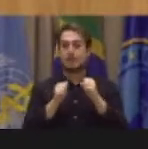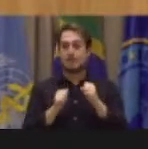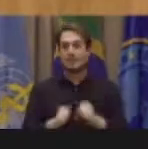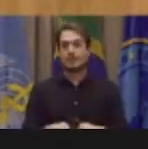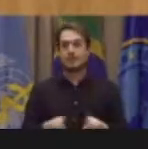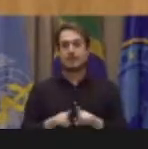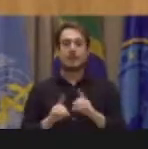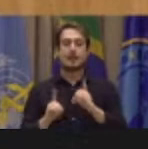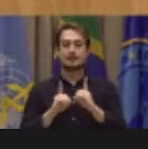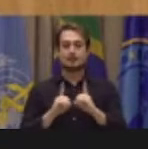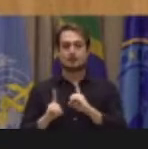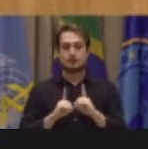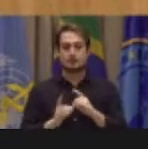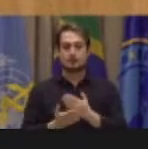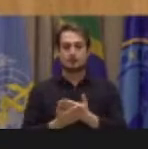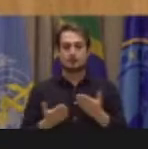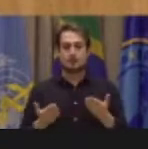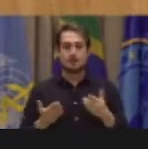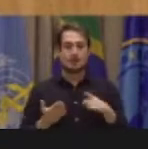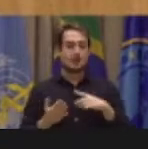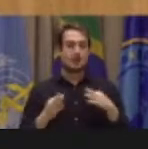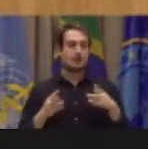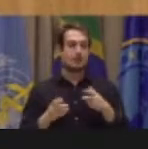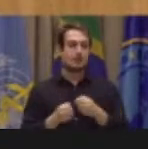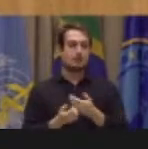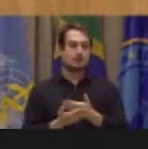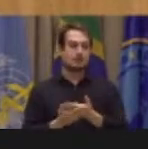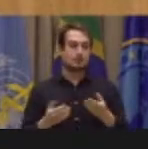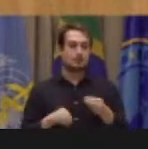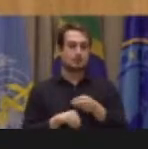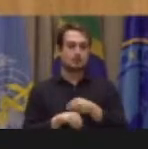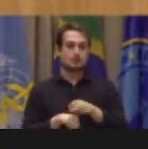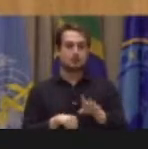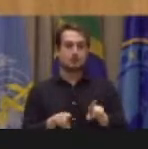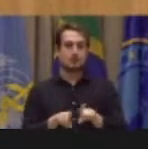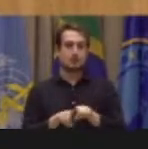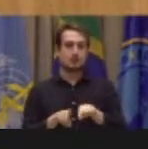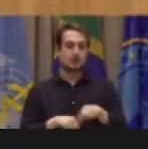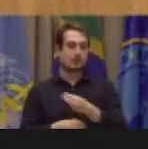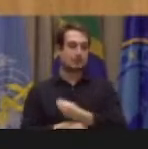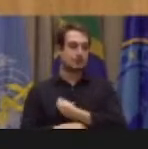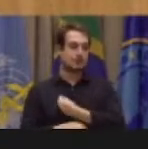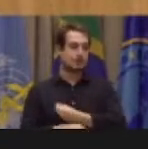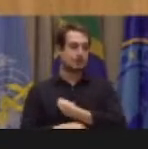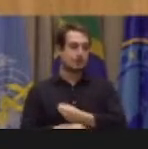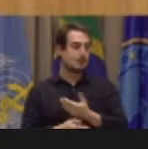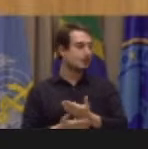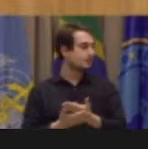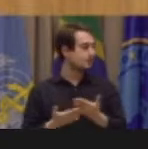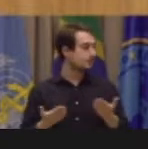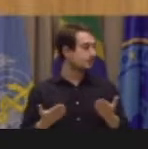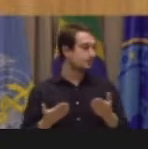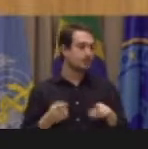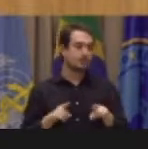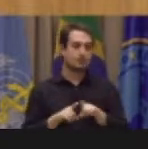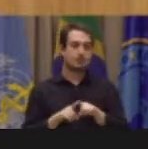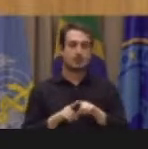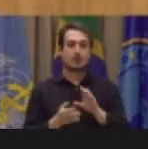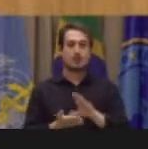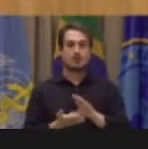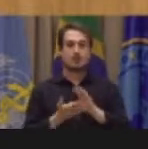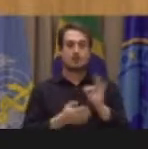the potential and dynamics that he gave to all the works, ins and